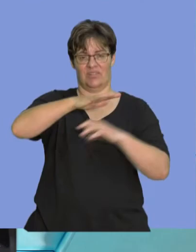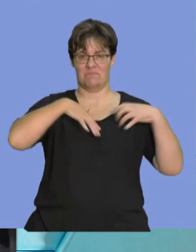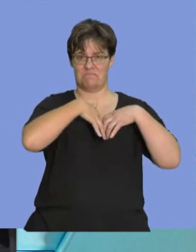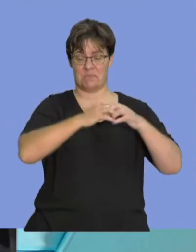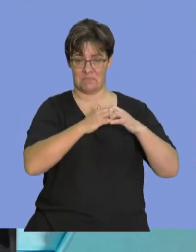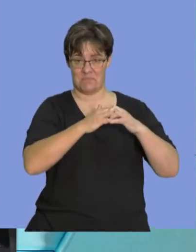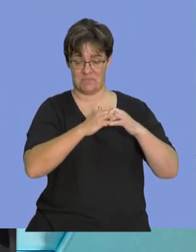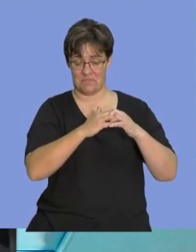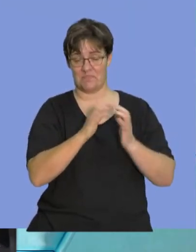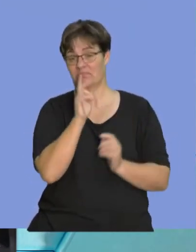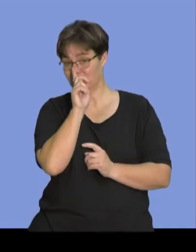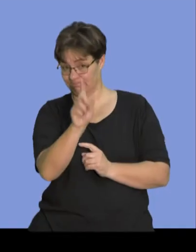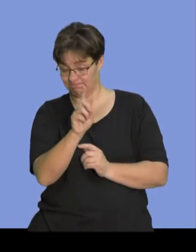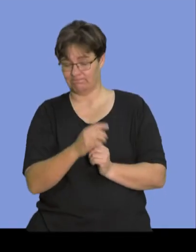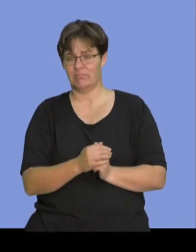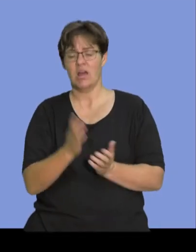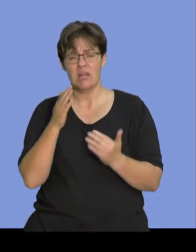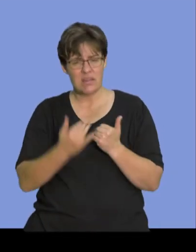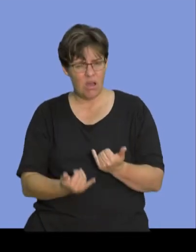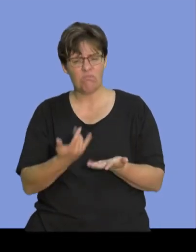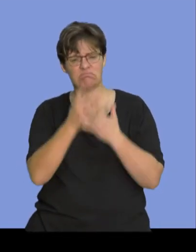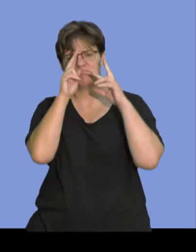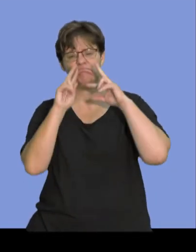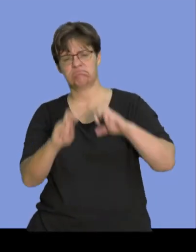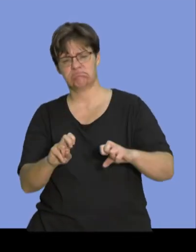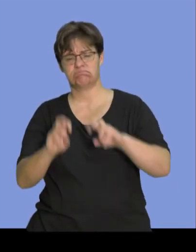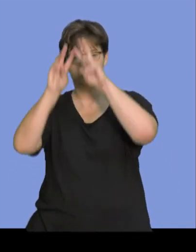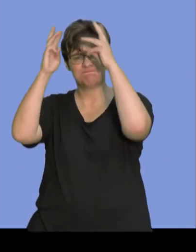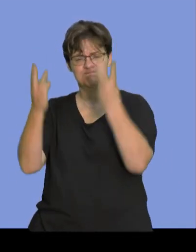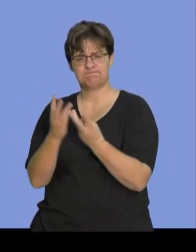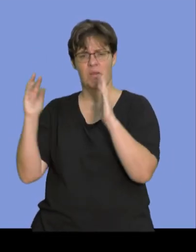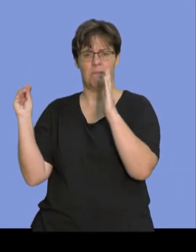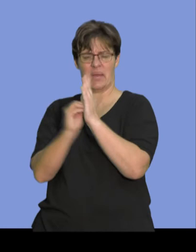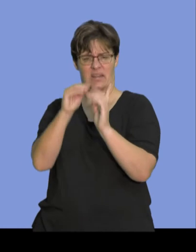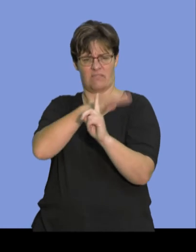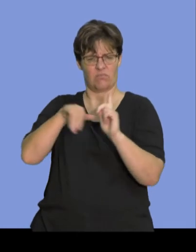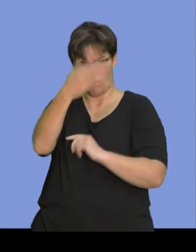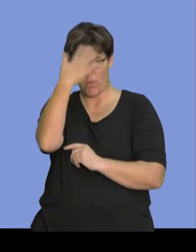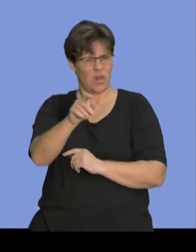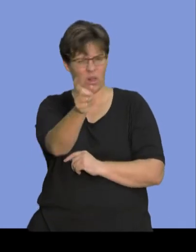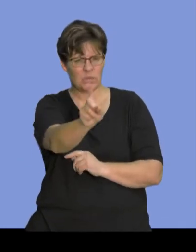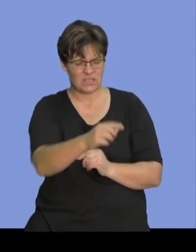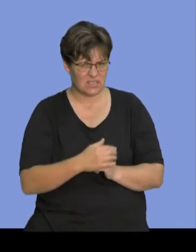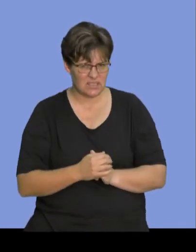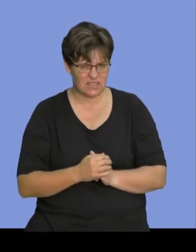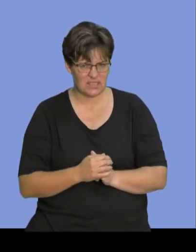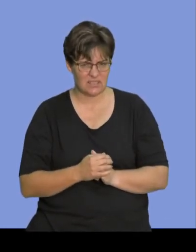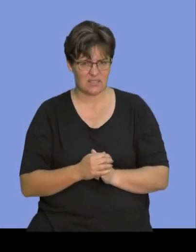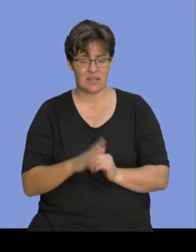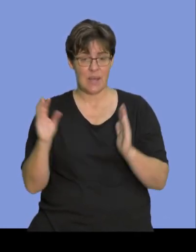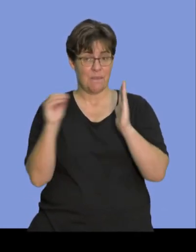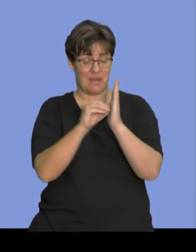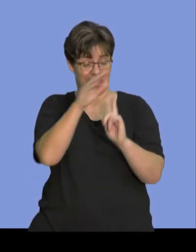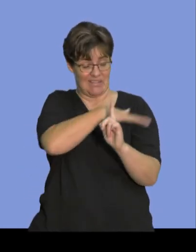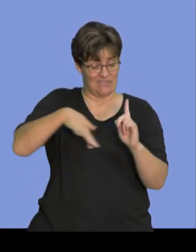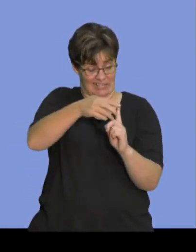okay? Now, we want to further explore, you know, the Earth's magnetic field, but what do we know by now? We know what a magnetic